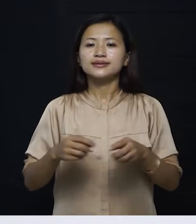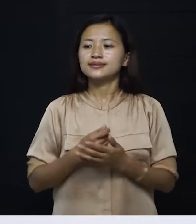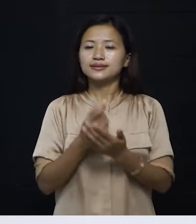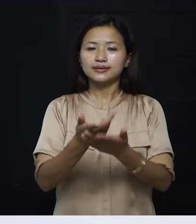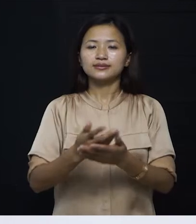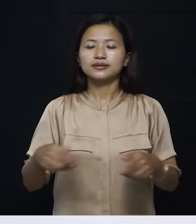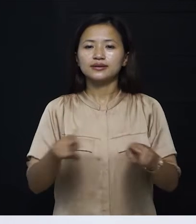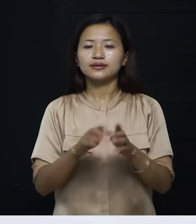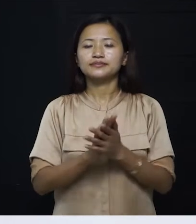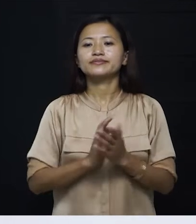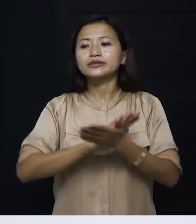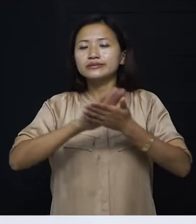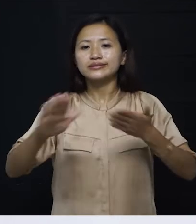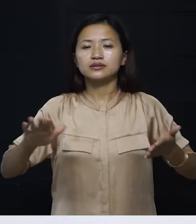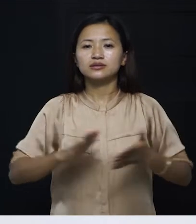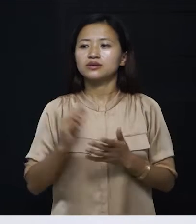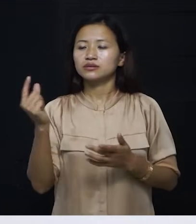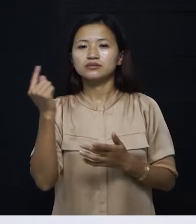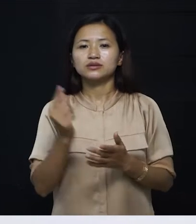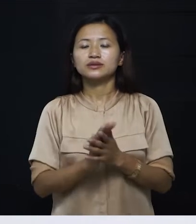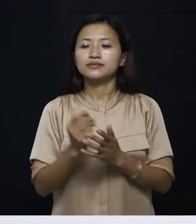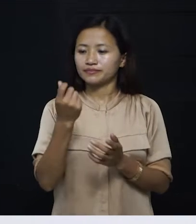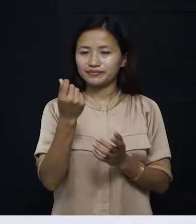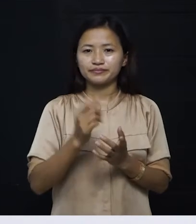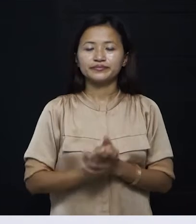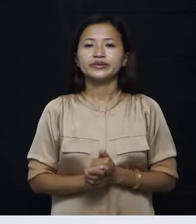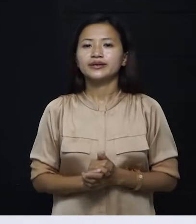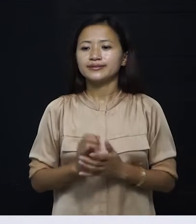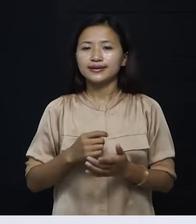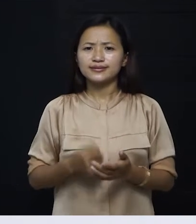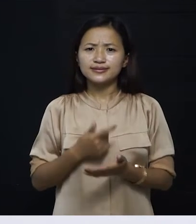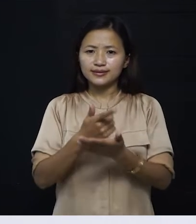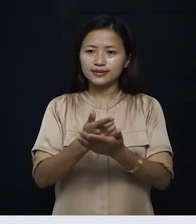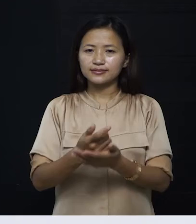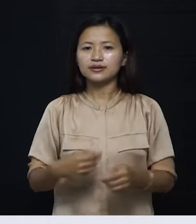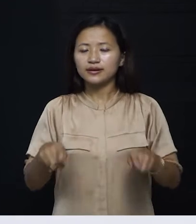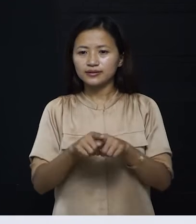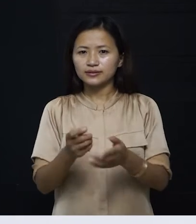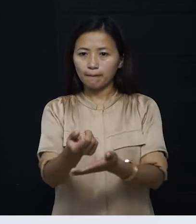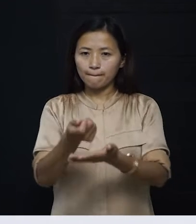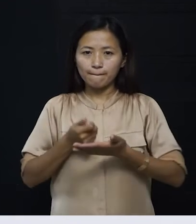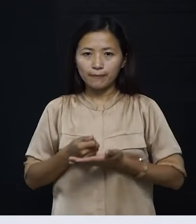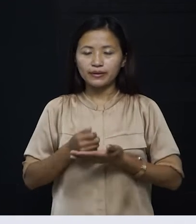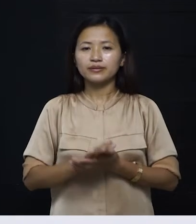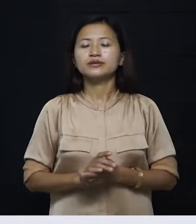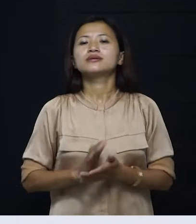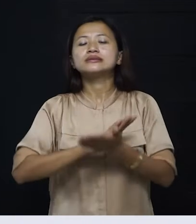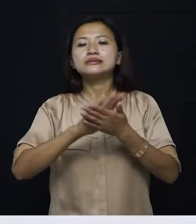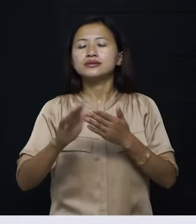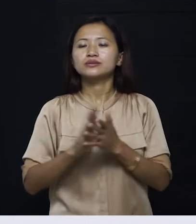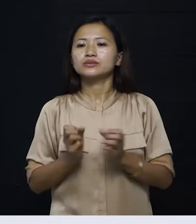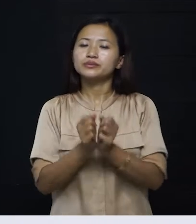okay, it was done without the use of money. The selling and the buying was done without the use of